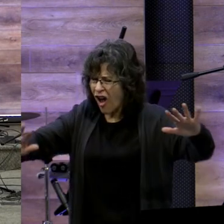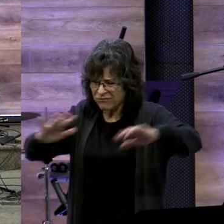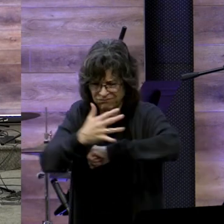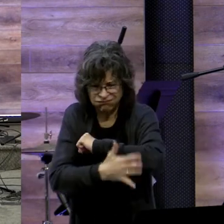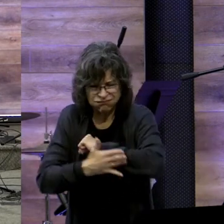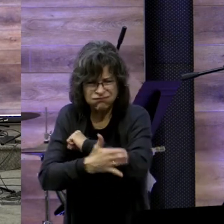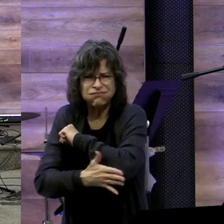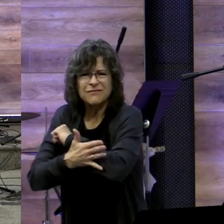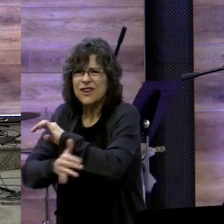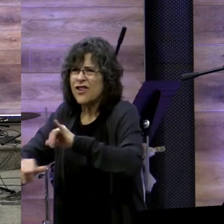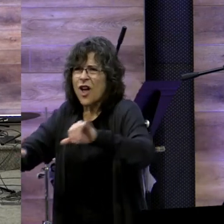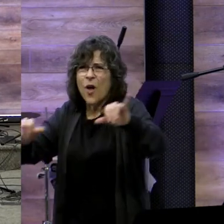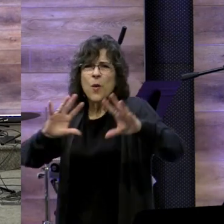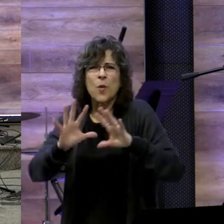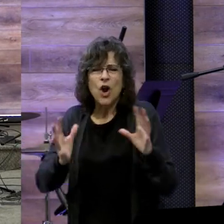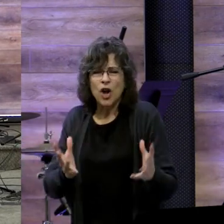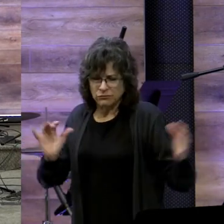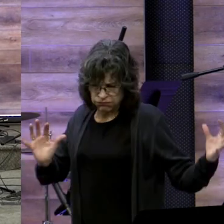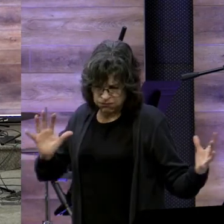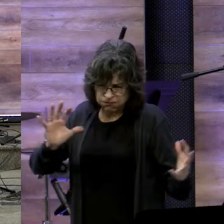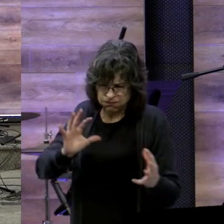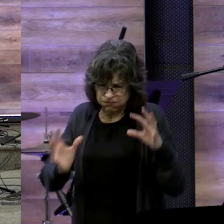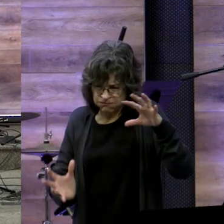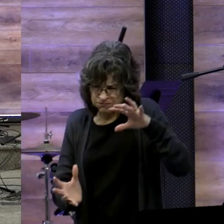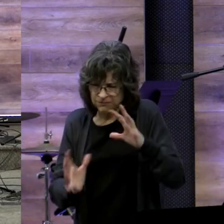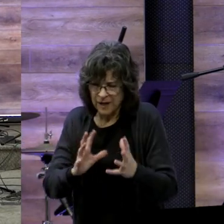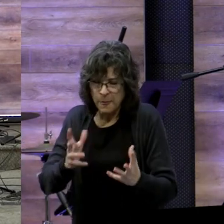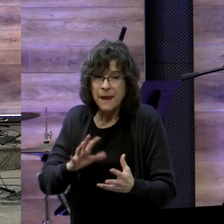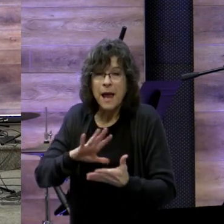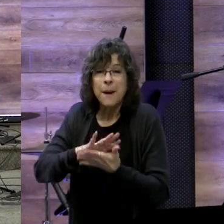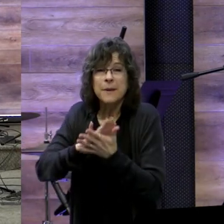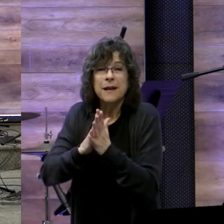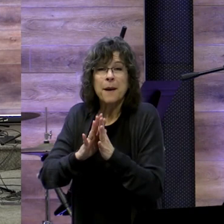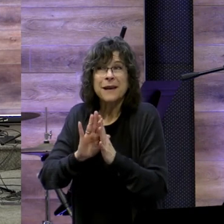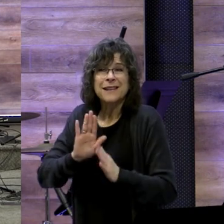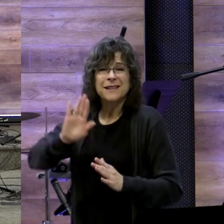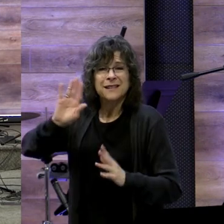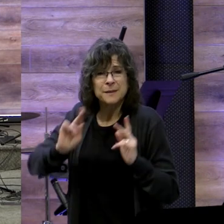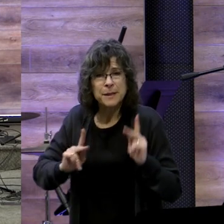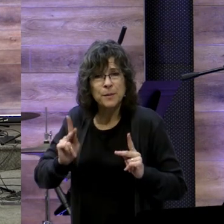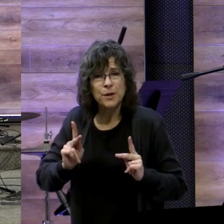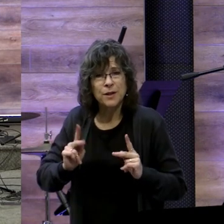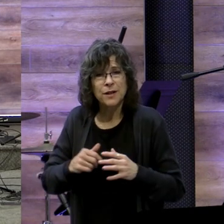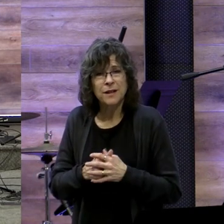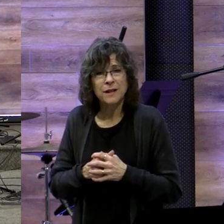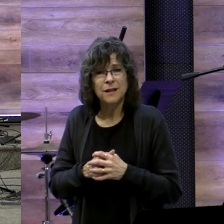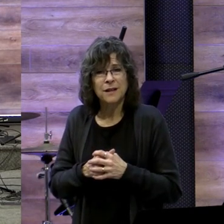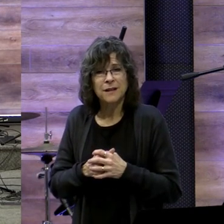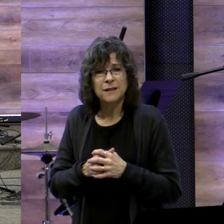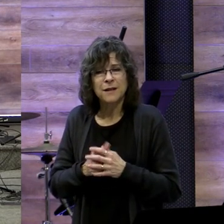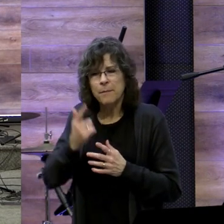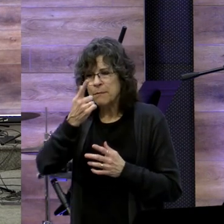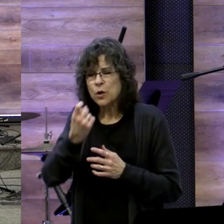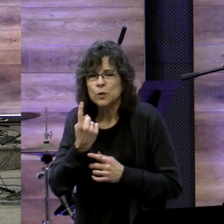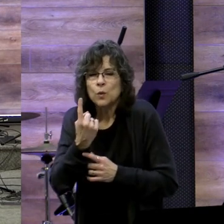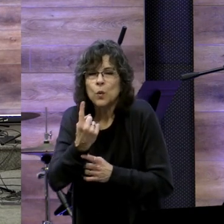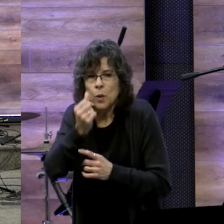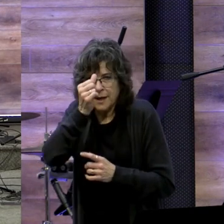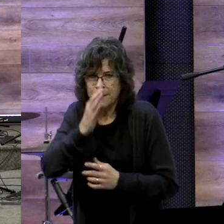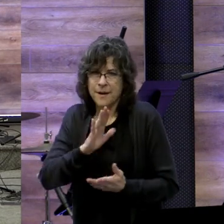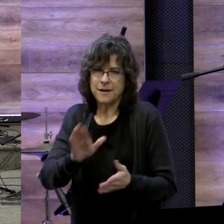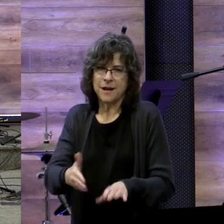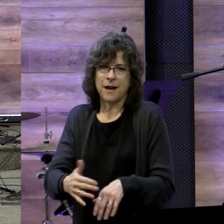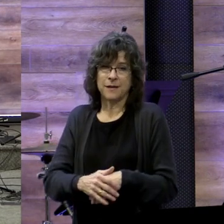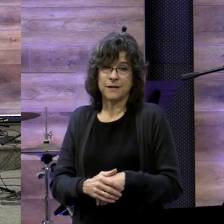these diverse people, and bringing them into his people through the death of one man. So